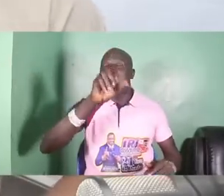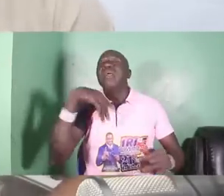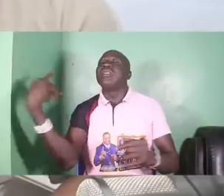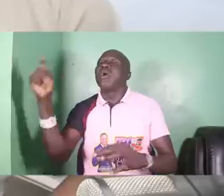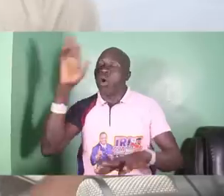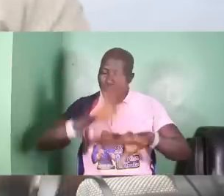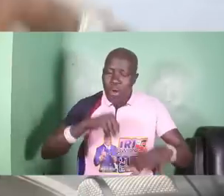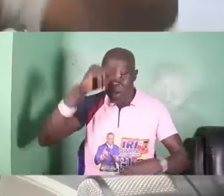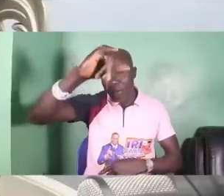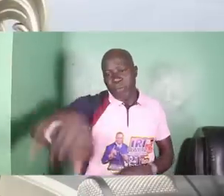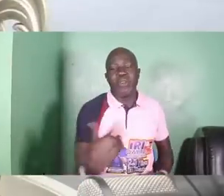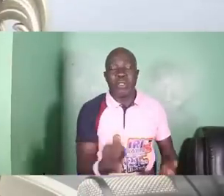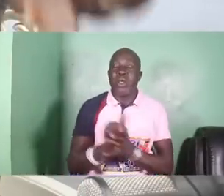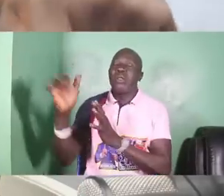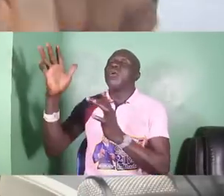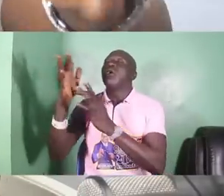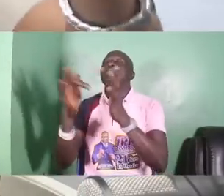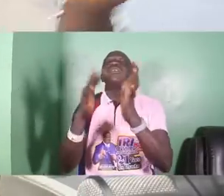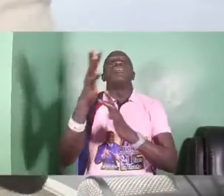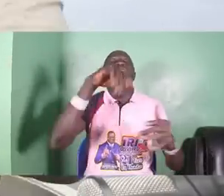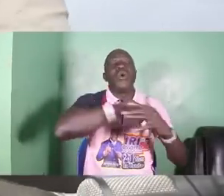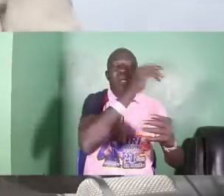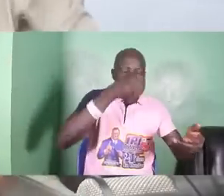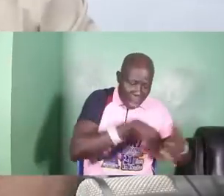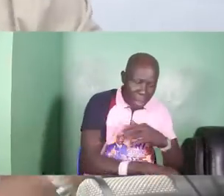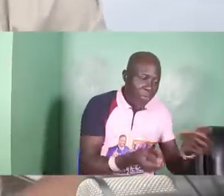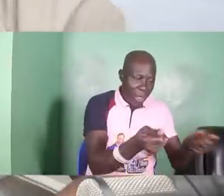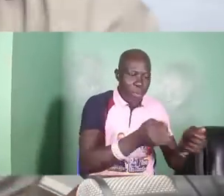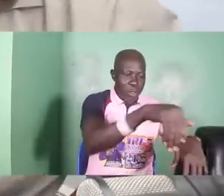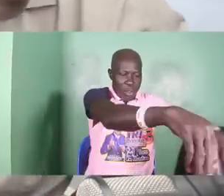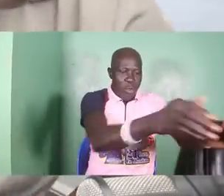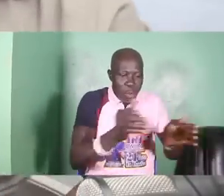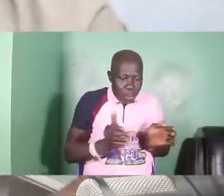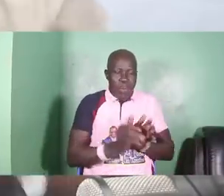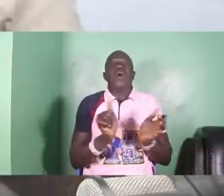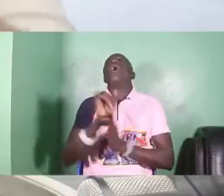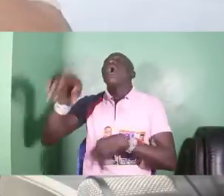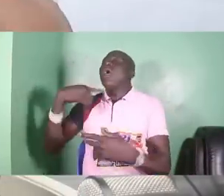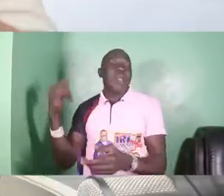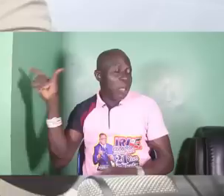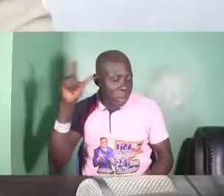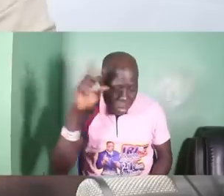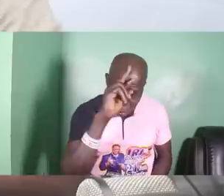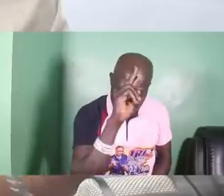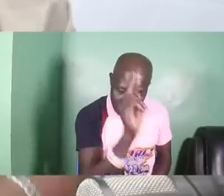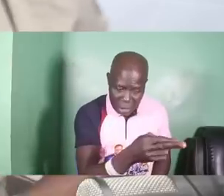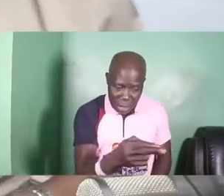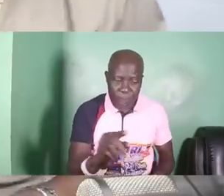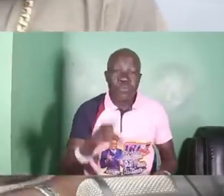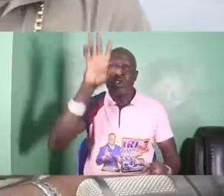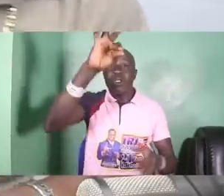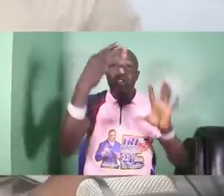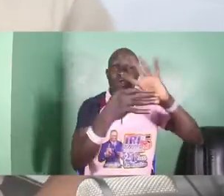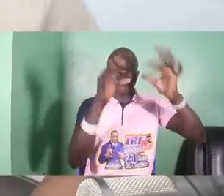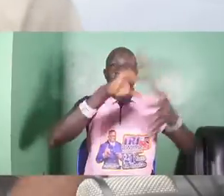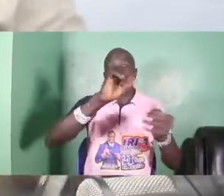Jesus. But you want no call it by immediately enter his street. That was the day he scared of the story. Listen to me. Story has